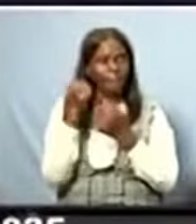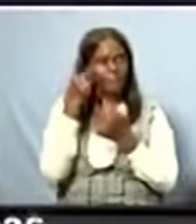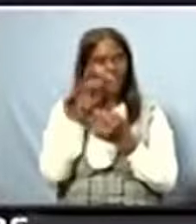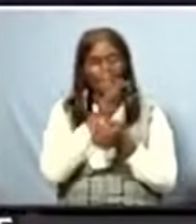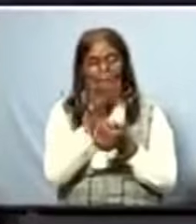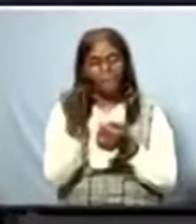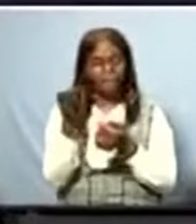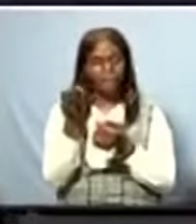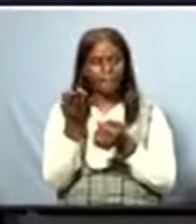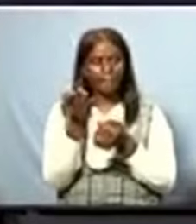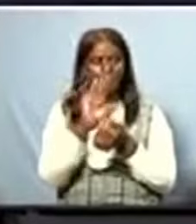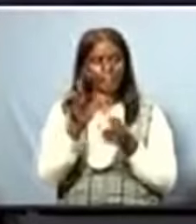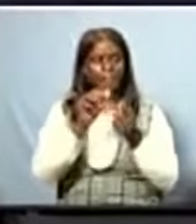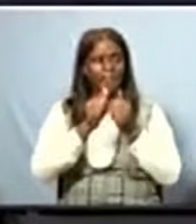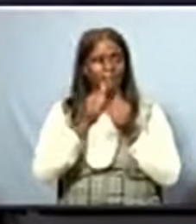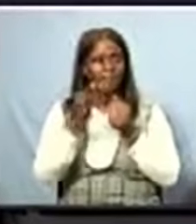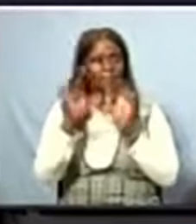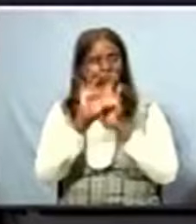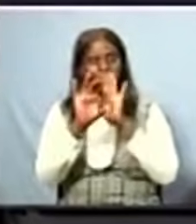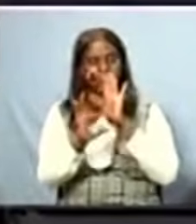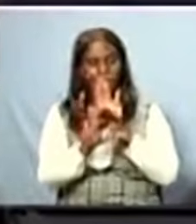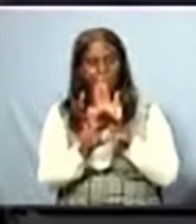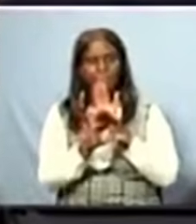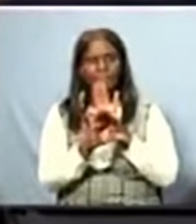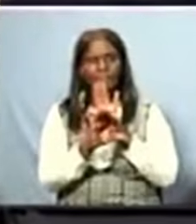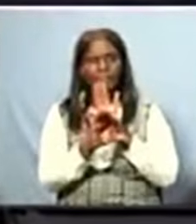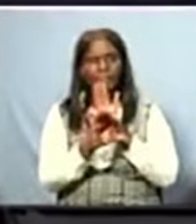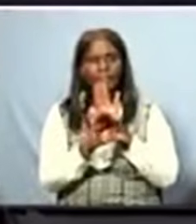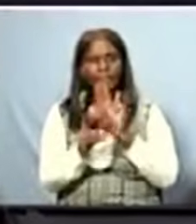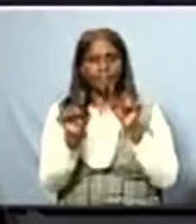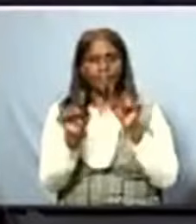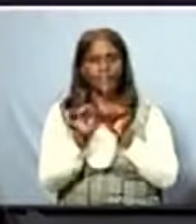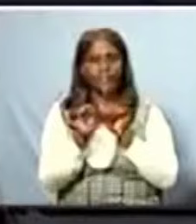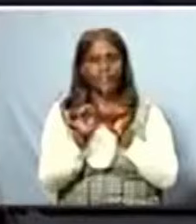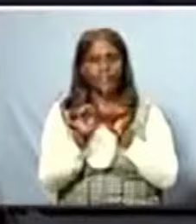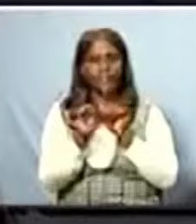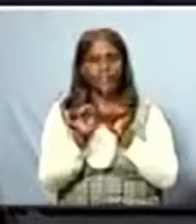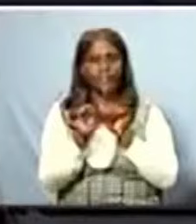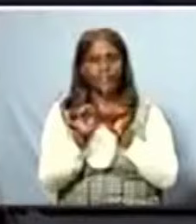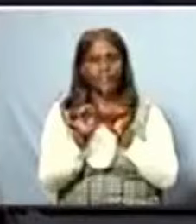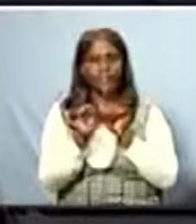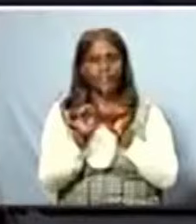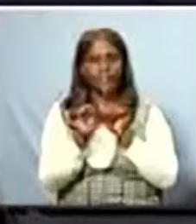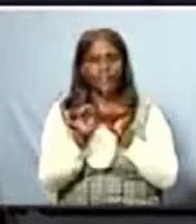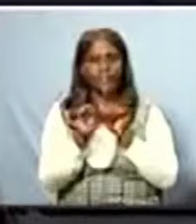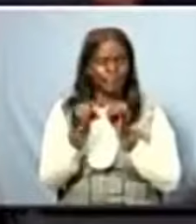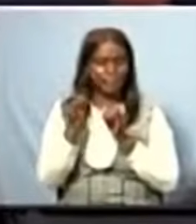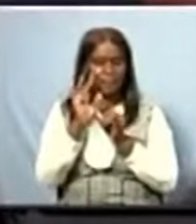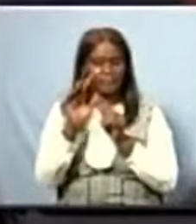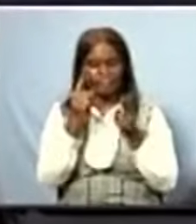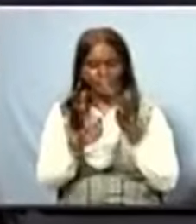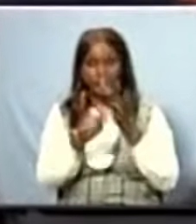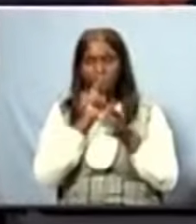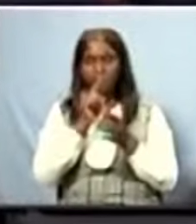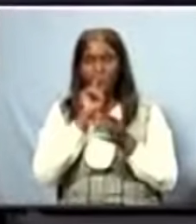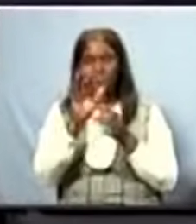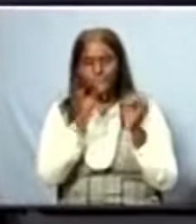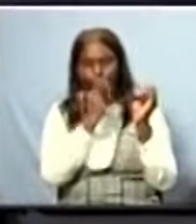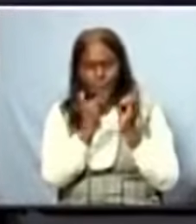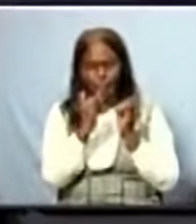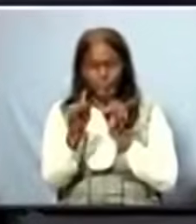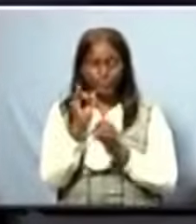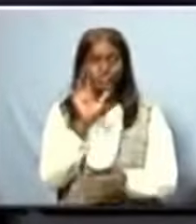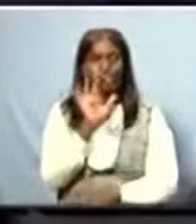for the amendment of the Constitution, and once the implementation, or the actual